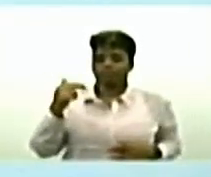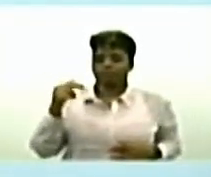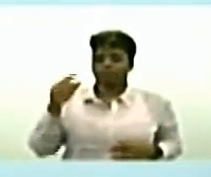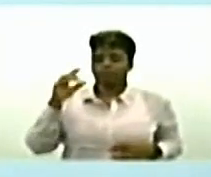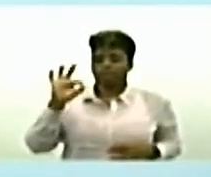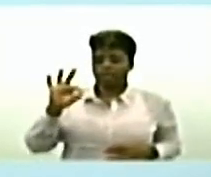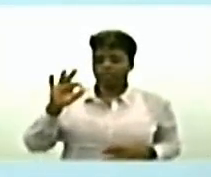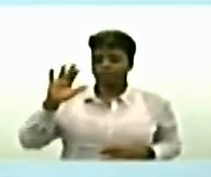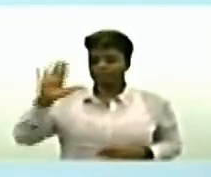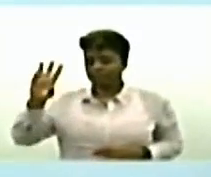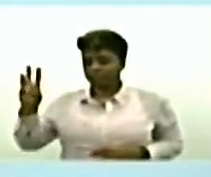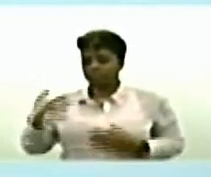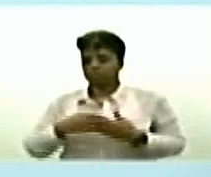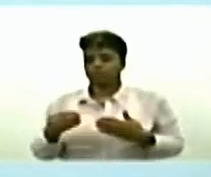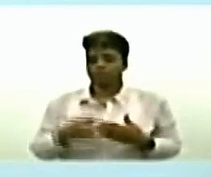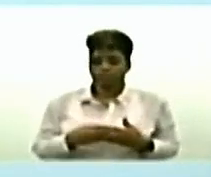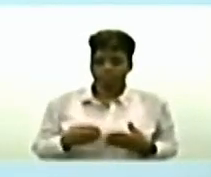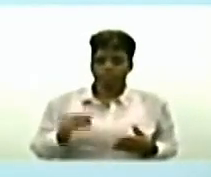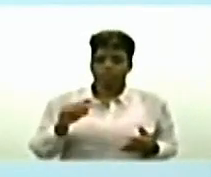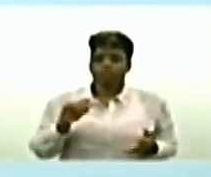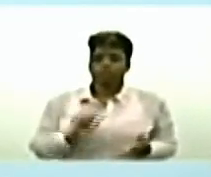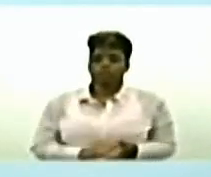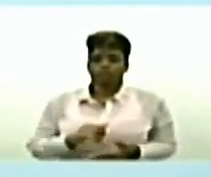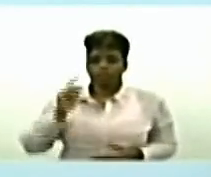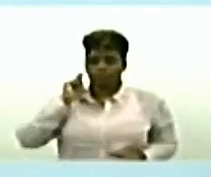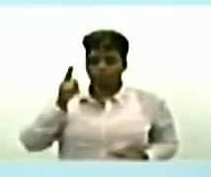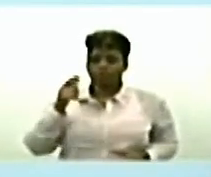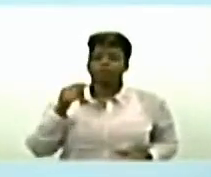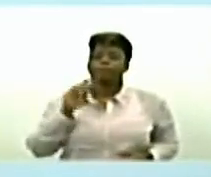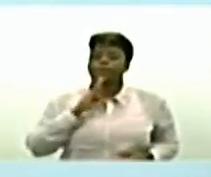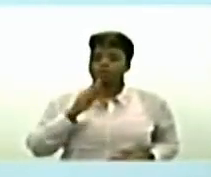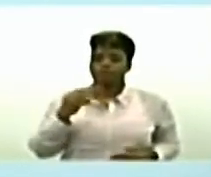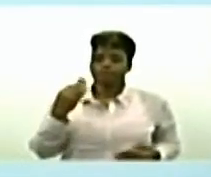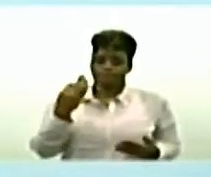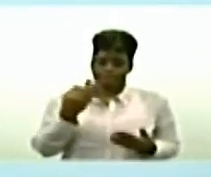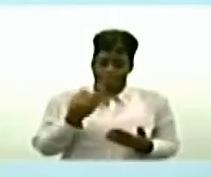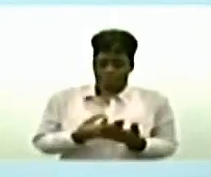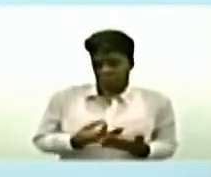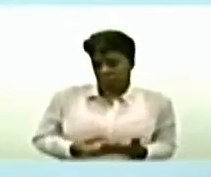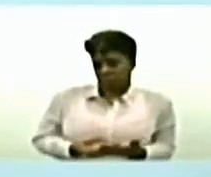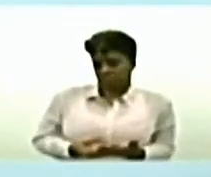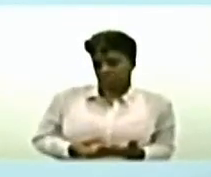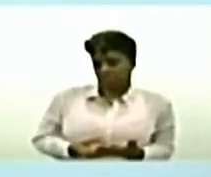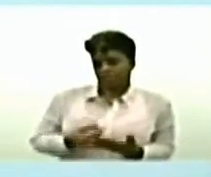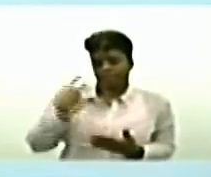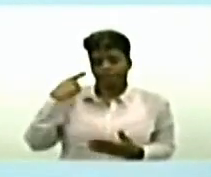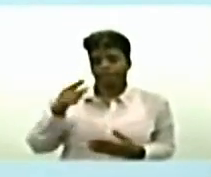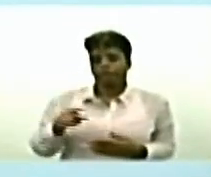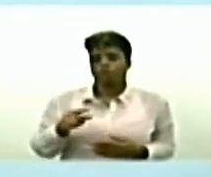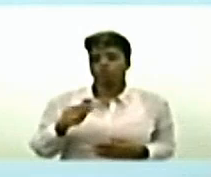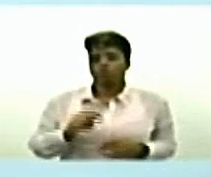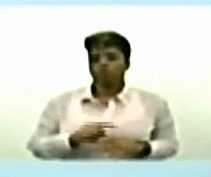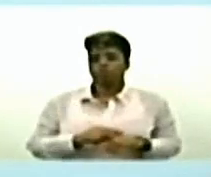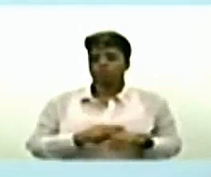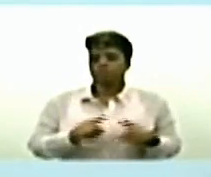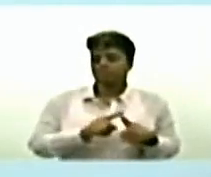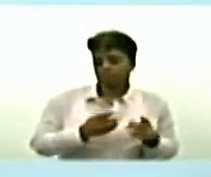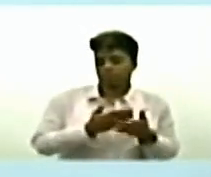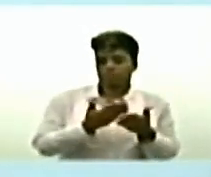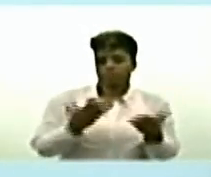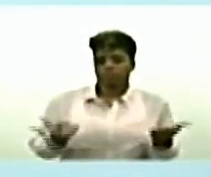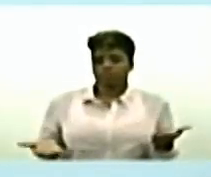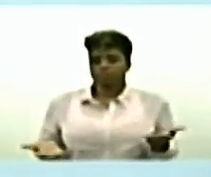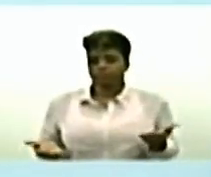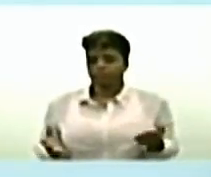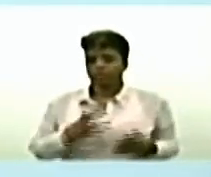$1,134,013,956, which will be the funds that are allocated to the various initiatives. And going